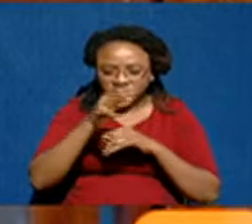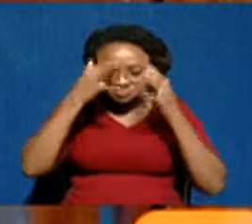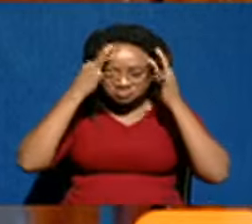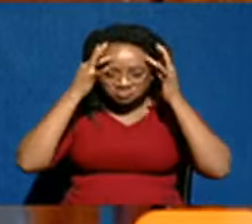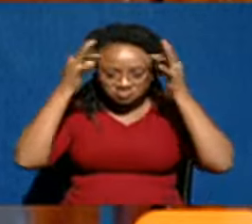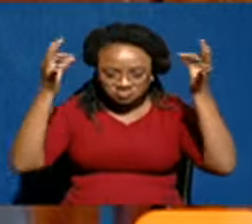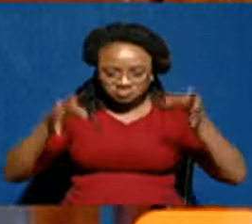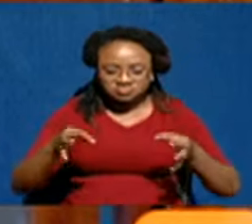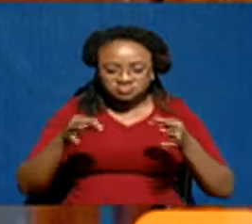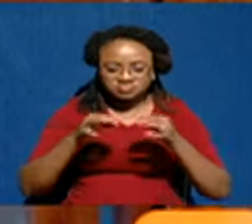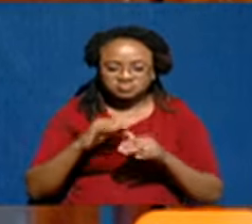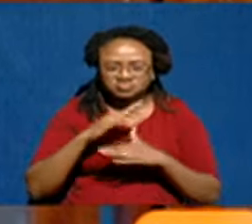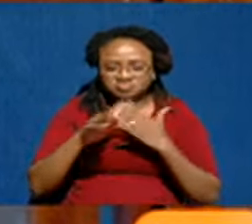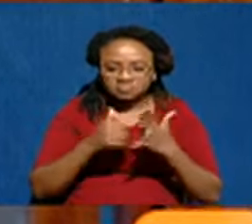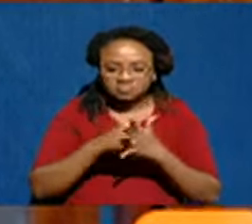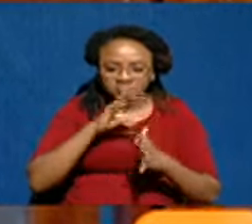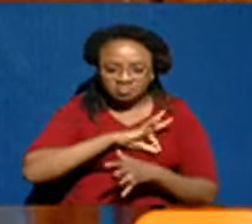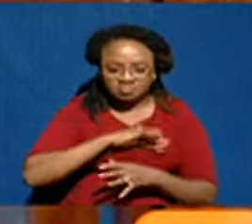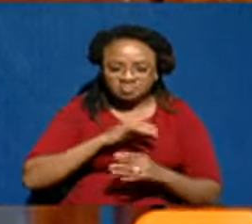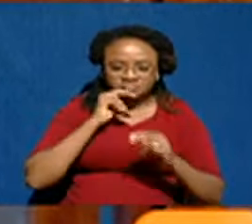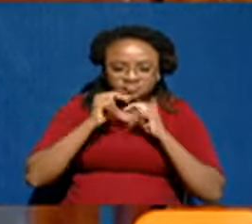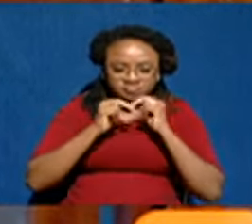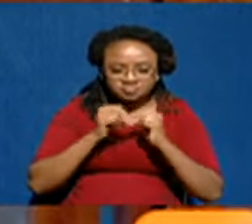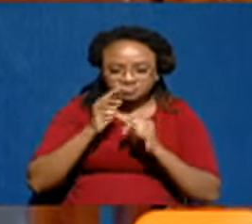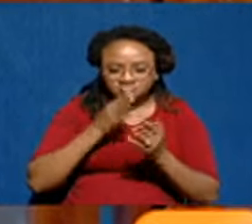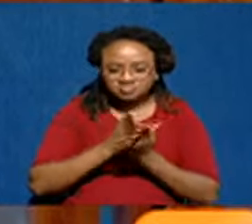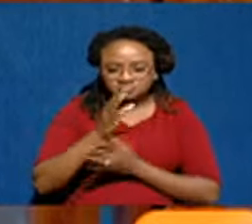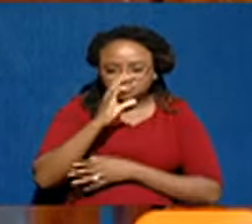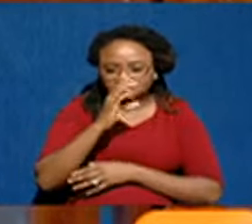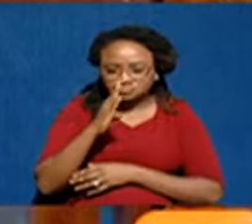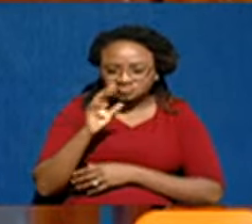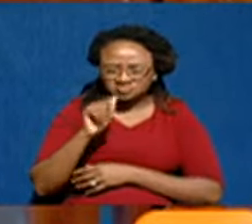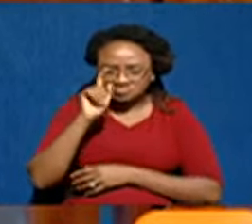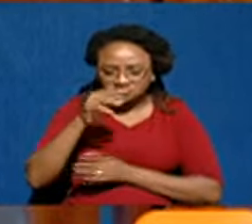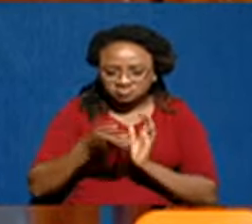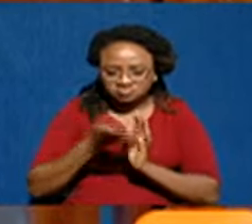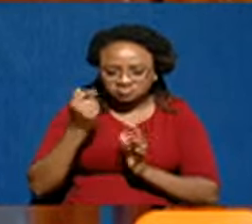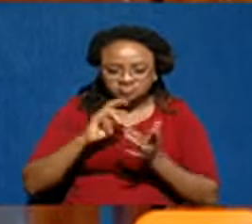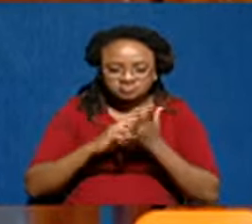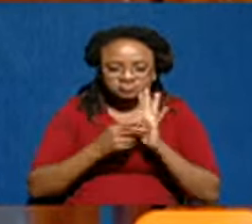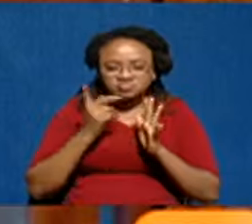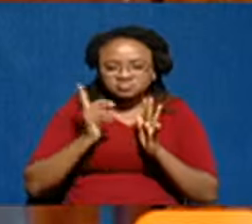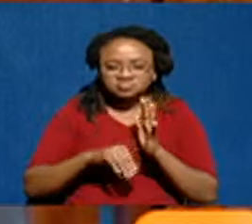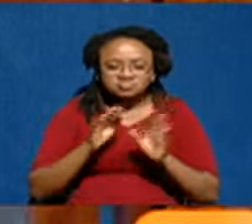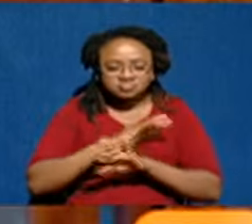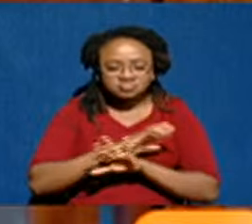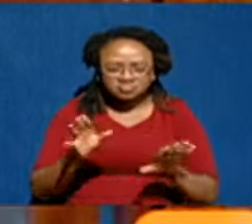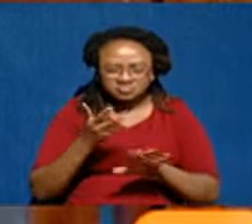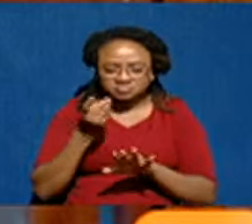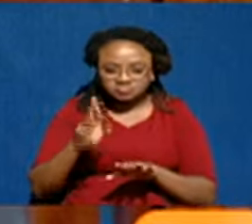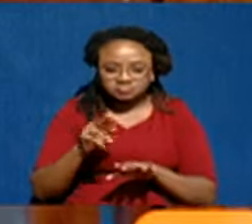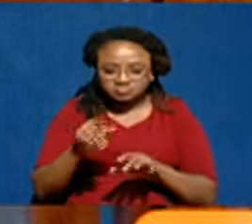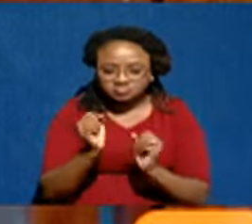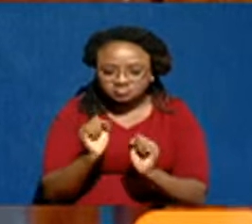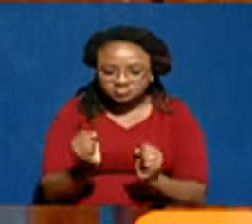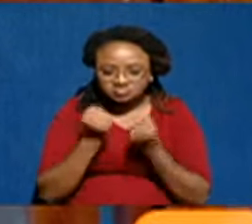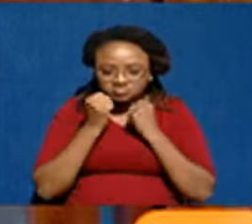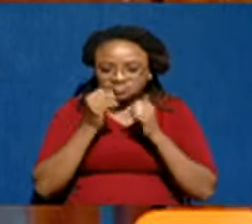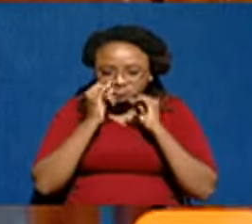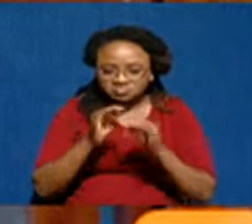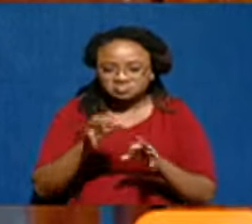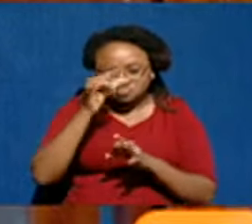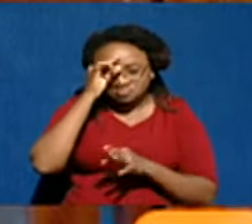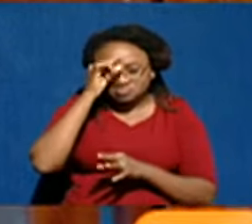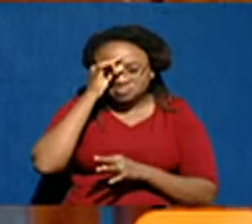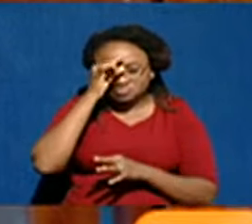that the call allowance that was negotiated in CBA should be removed. So ideally, no doctor is safe if the government can act